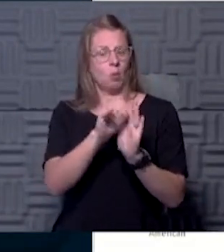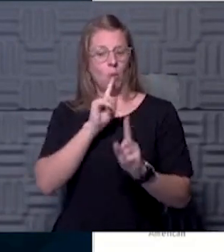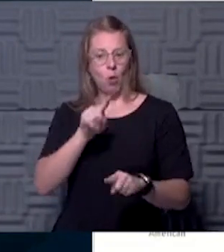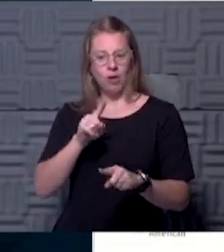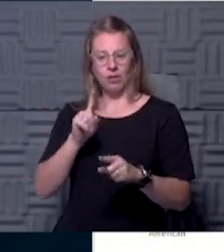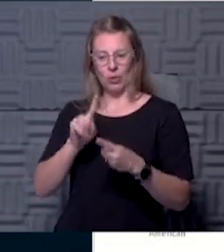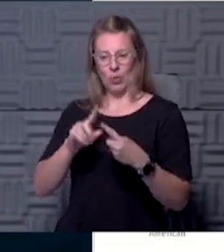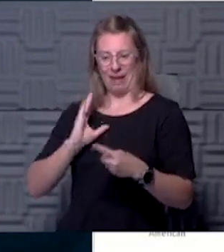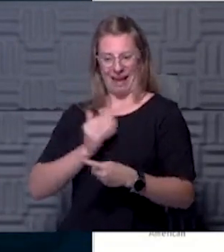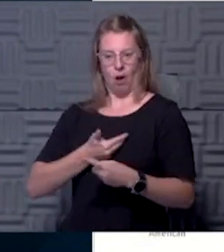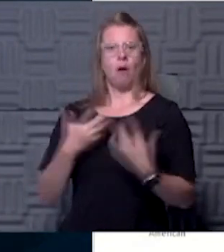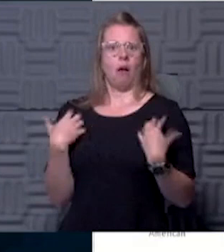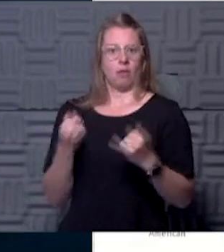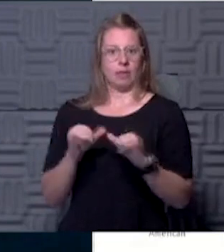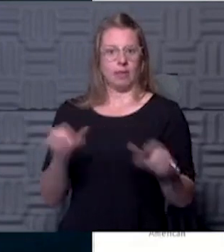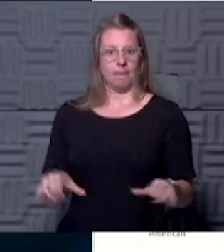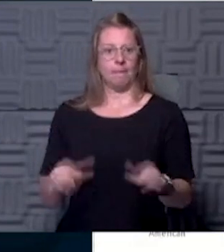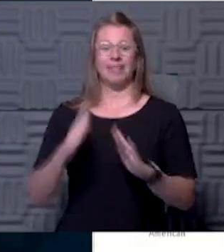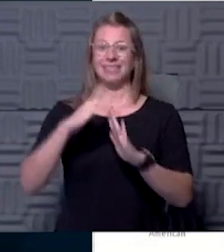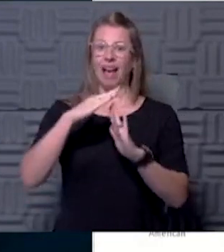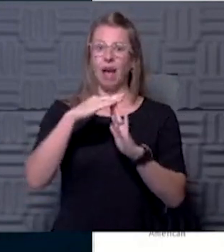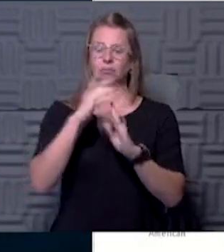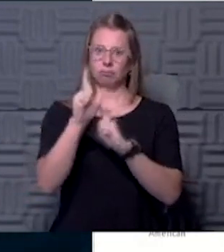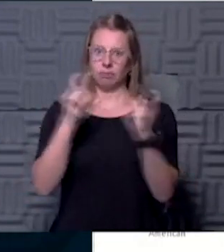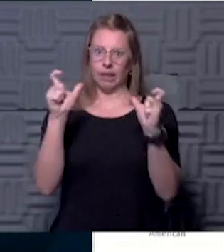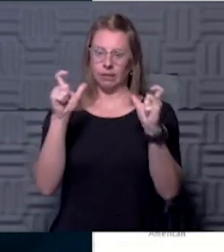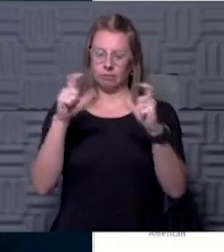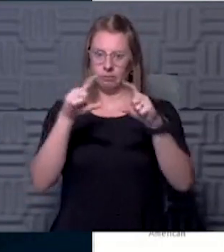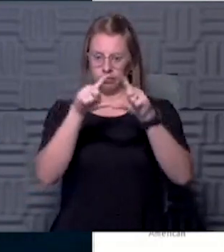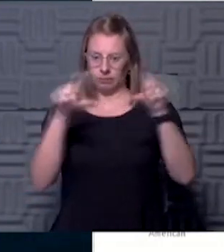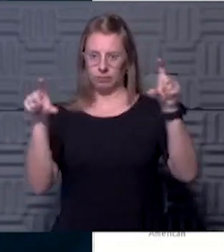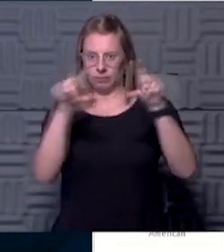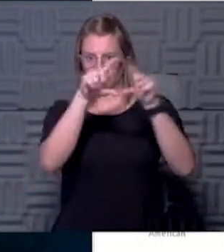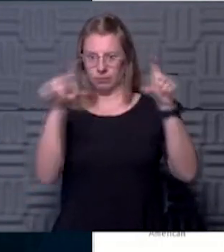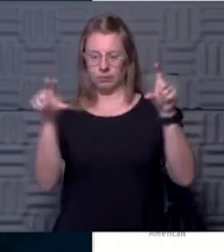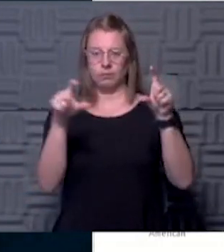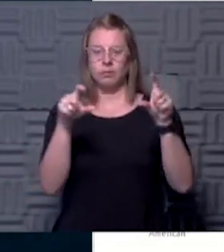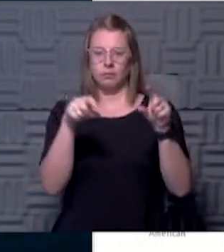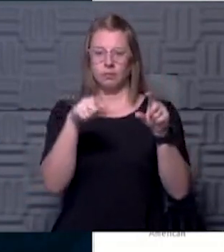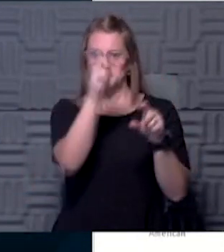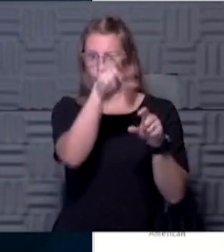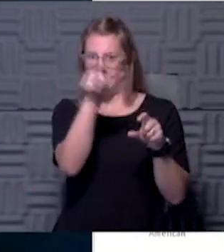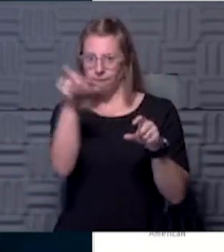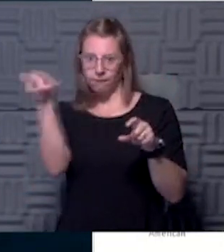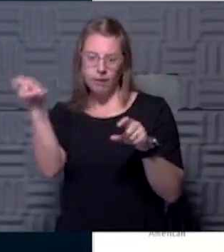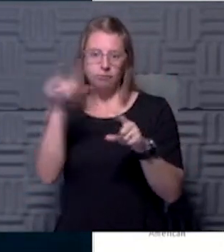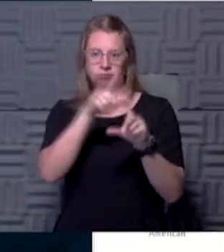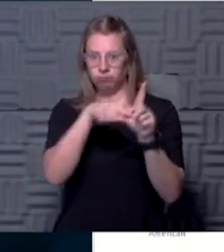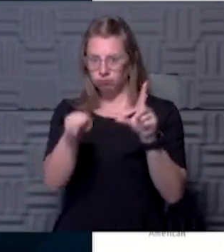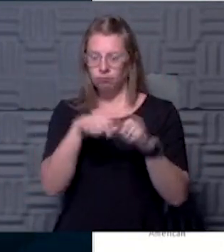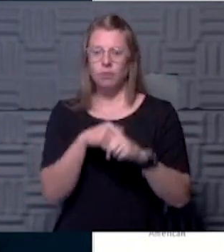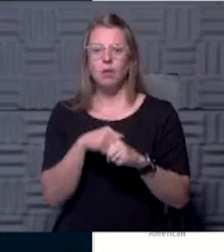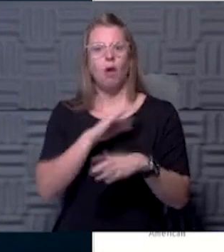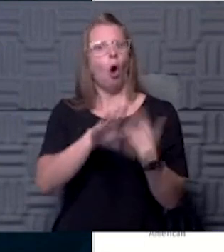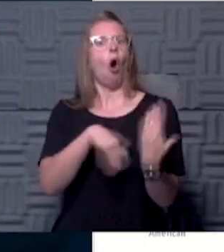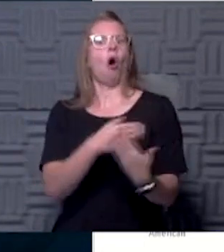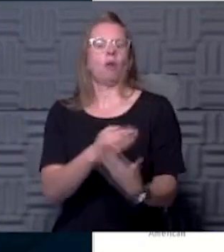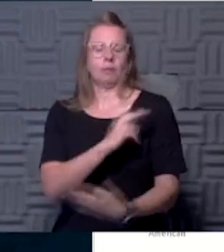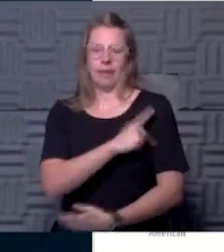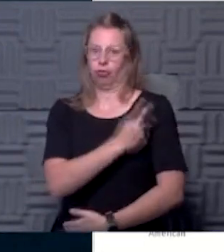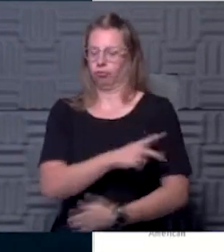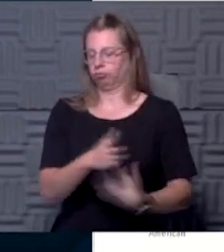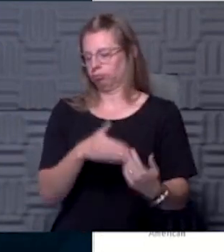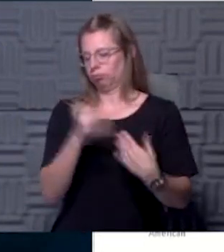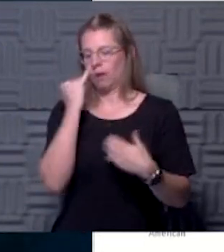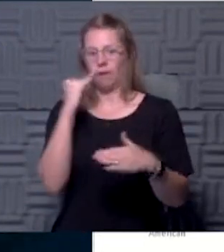our health system. The top, the larger of the 4 graphs on this slide is all patients. So whether they